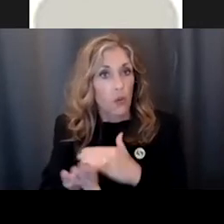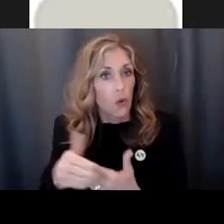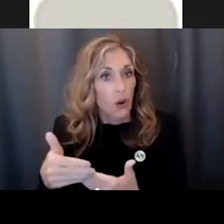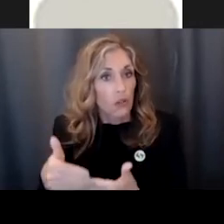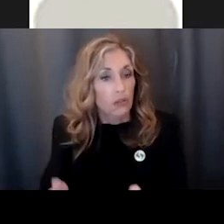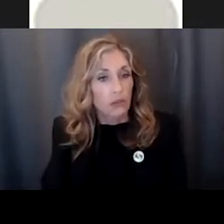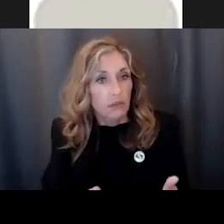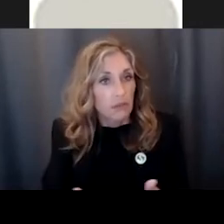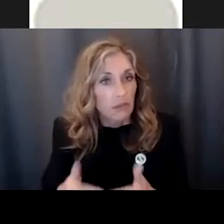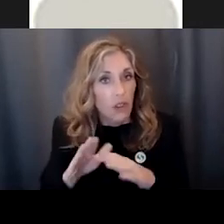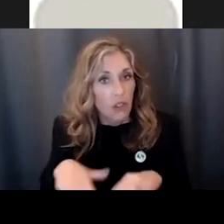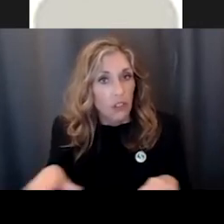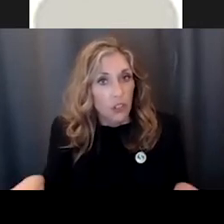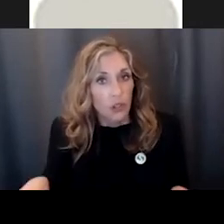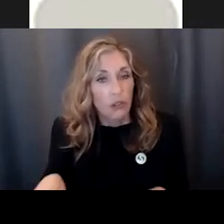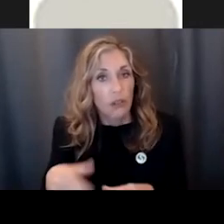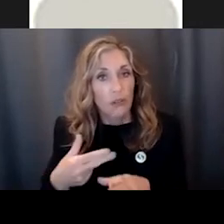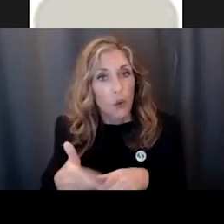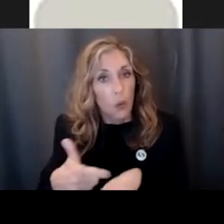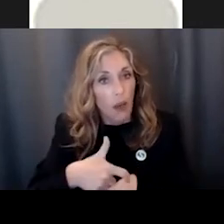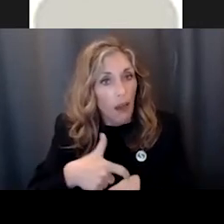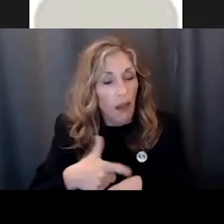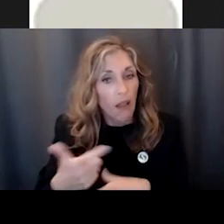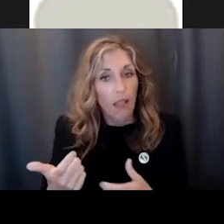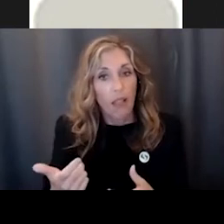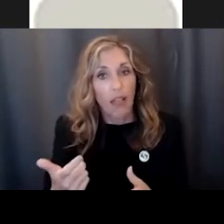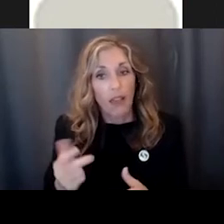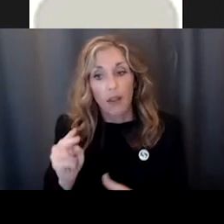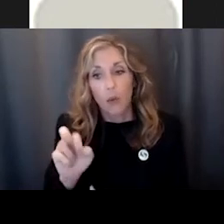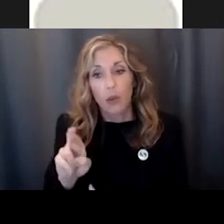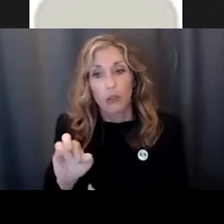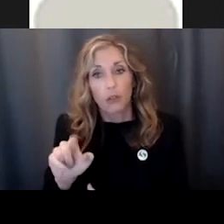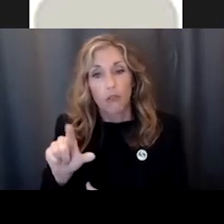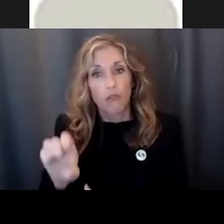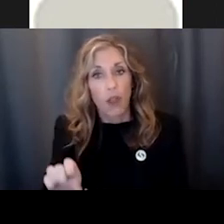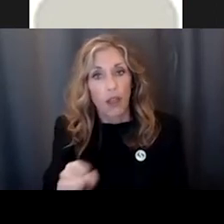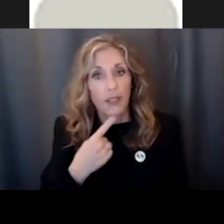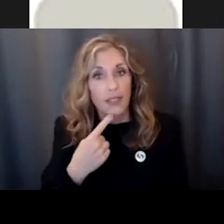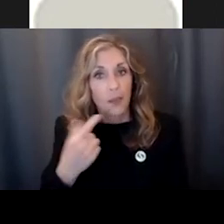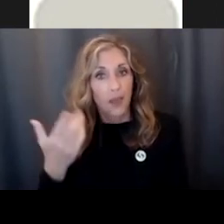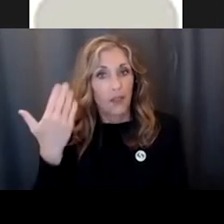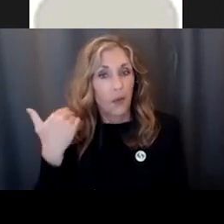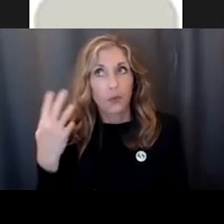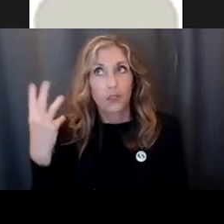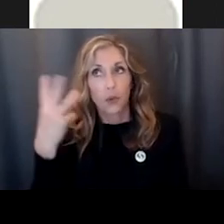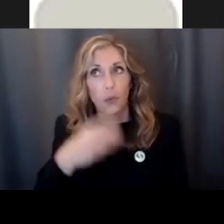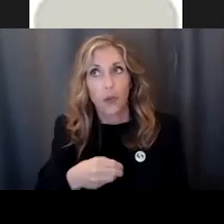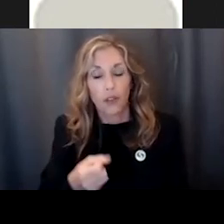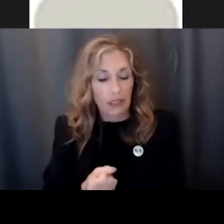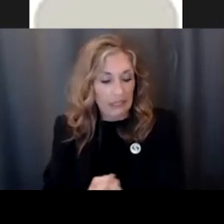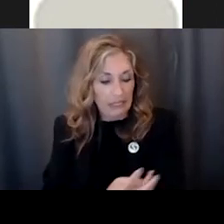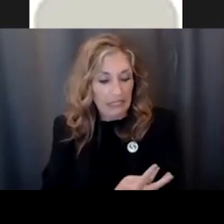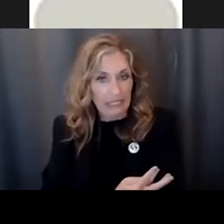just as Narelle said earlier, like chill bumps from all of you. So beautiful. And I wish that there was a way that we